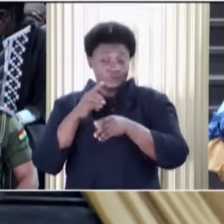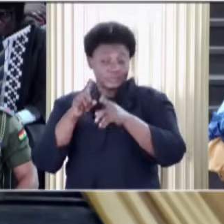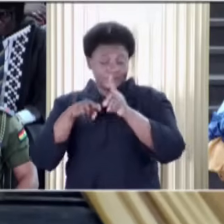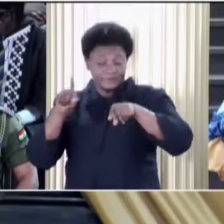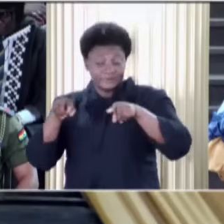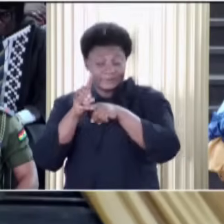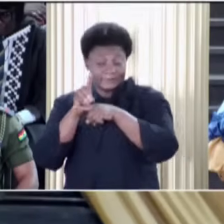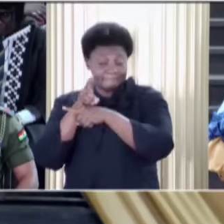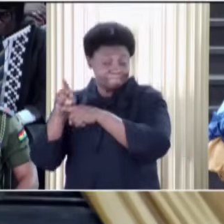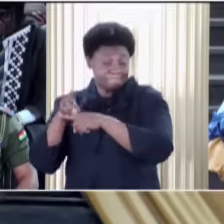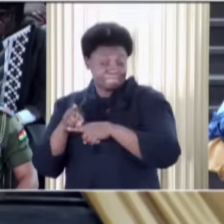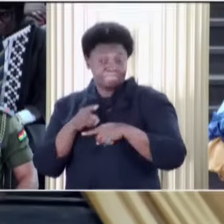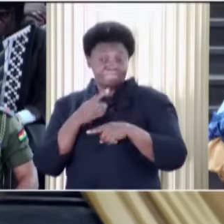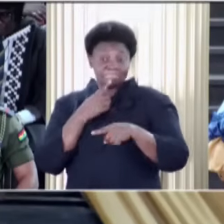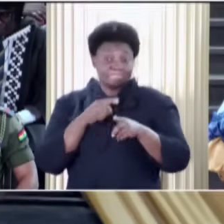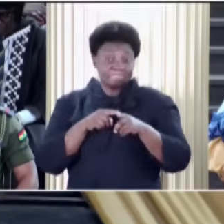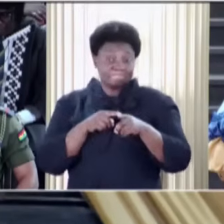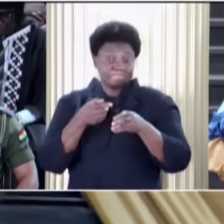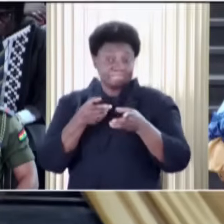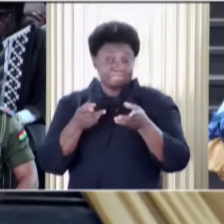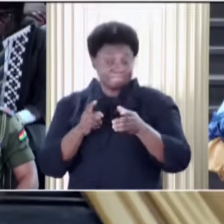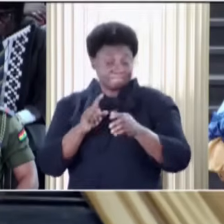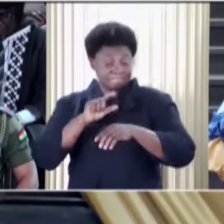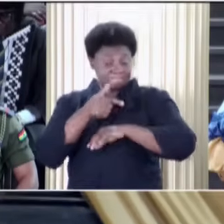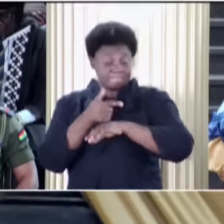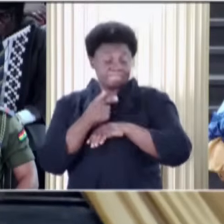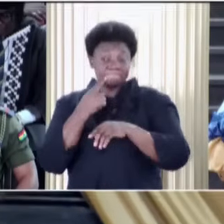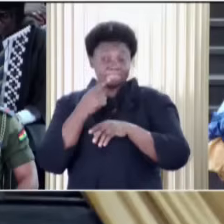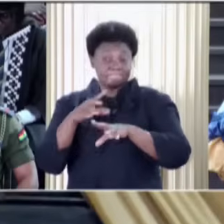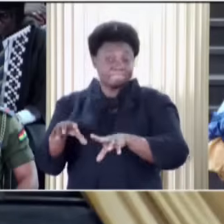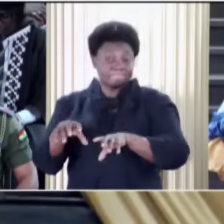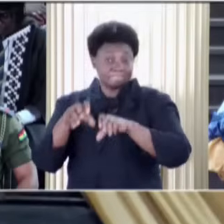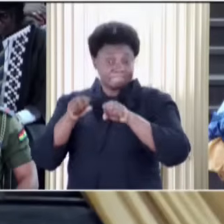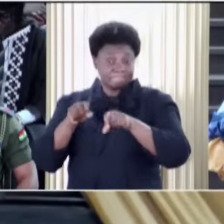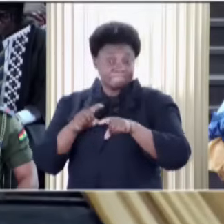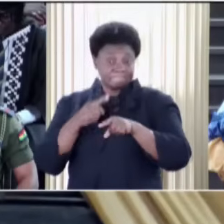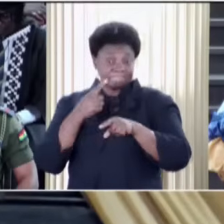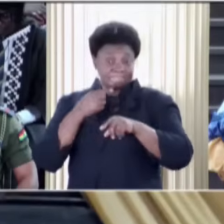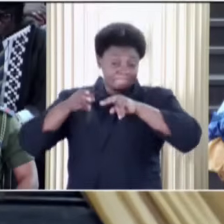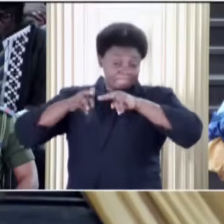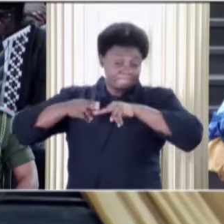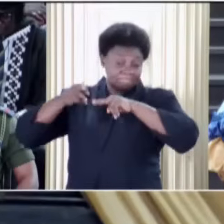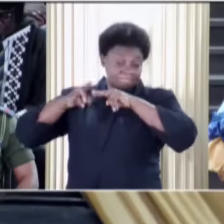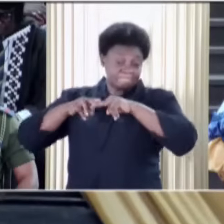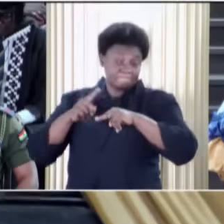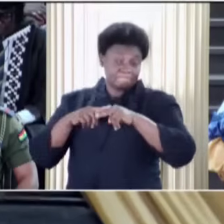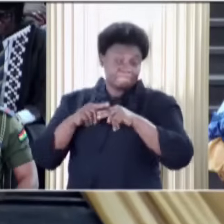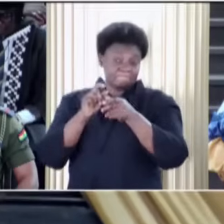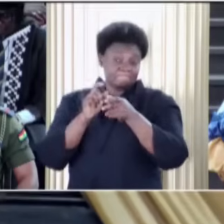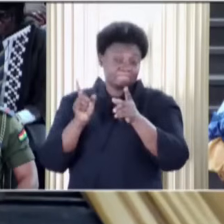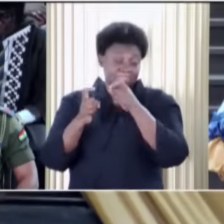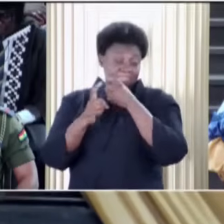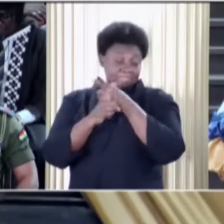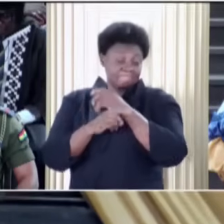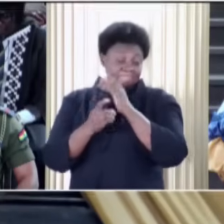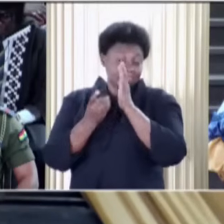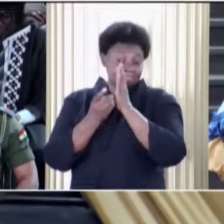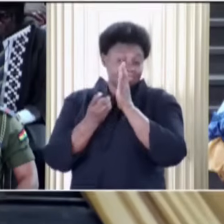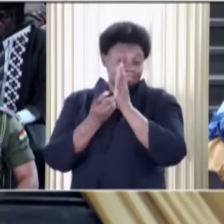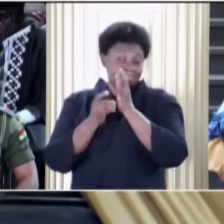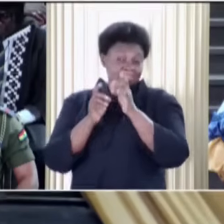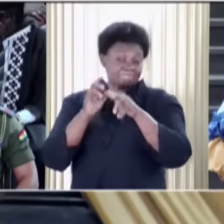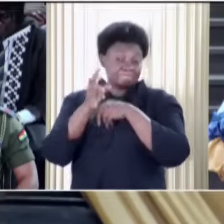learning, positioning our graduates to thrive in an increasingly complex and digital